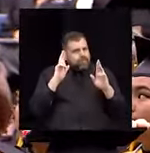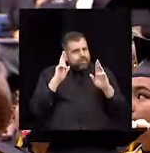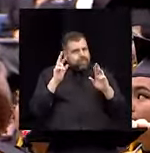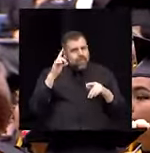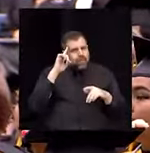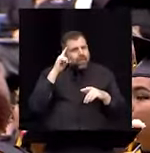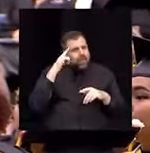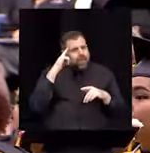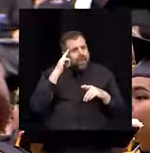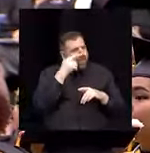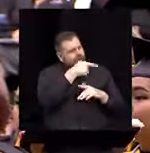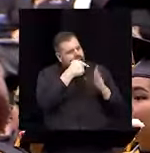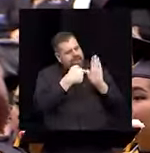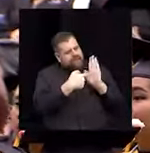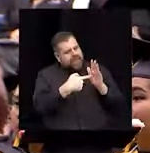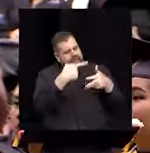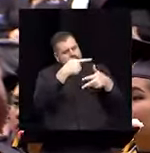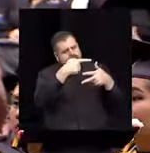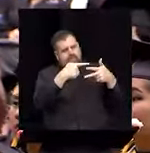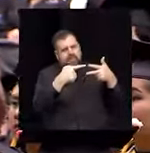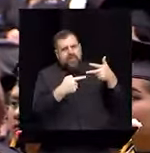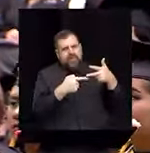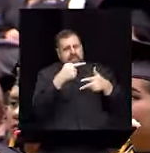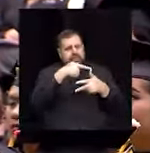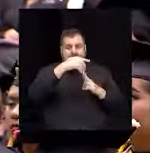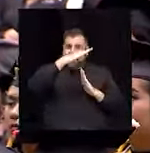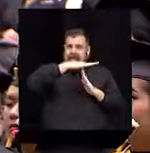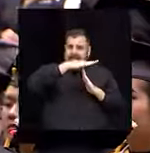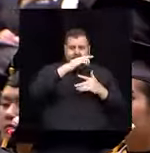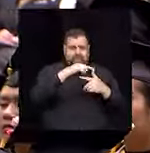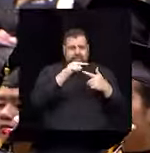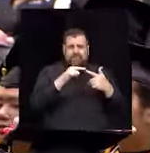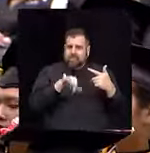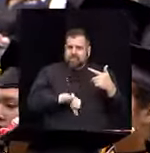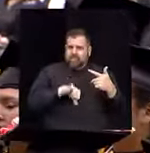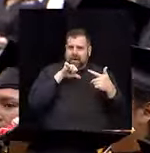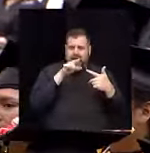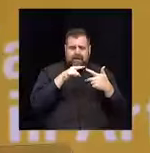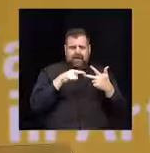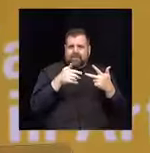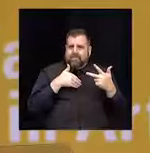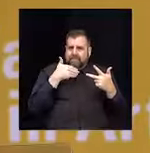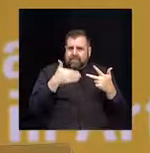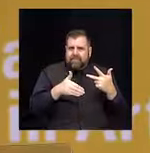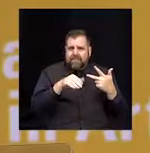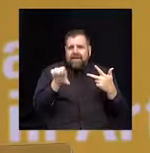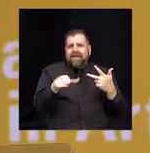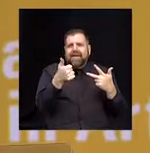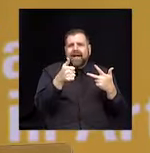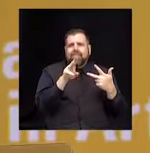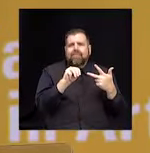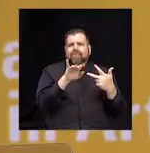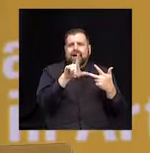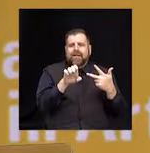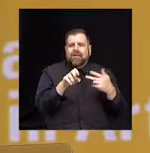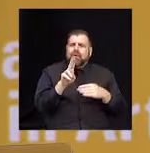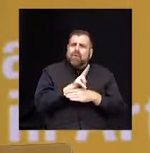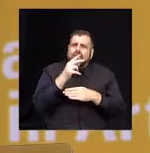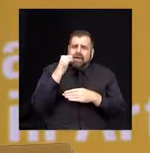examples of excellence, pride, and willingness to go the extra mile and use them daily. They will make a